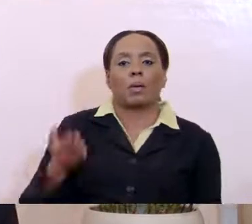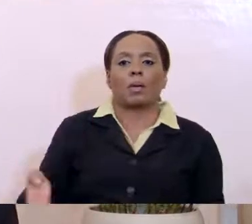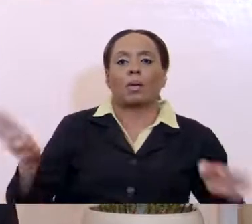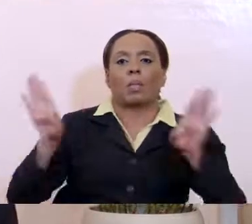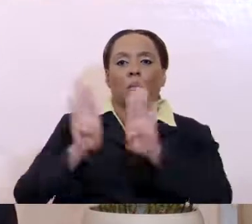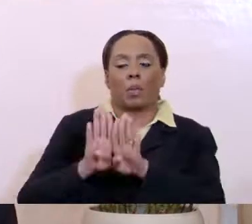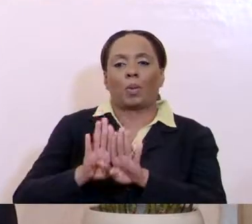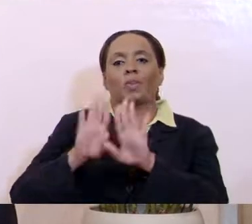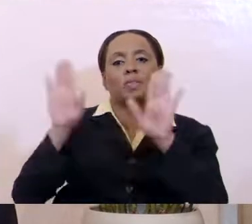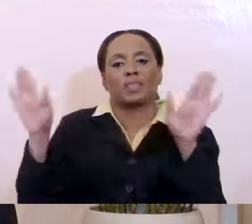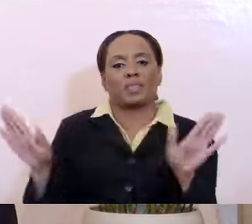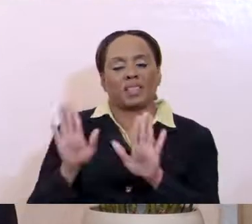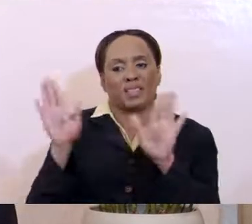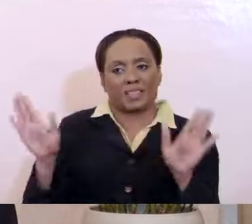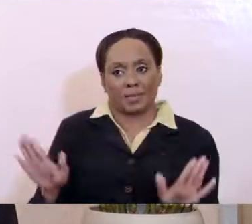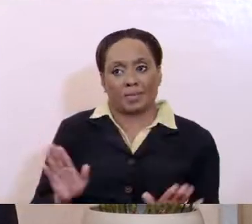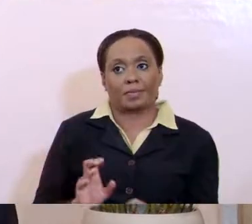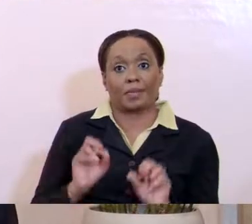on Sunday.